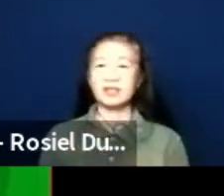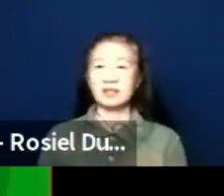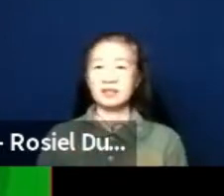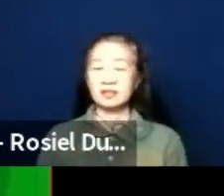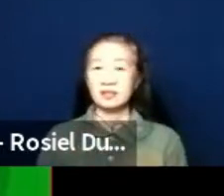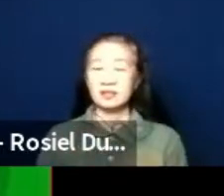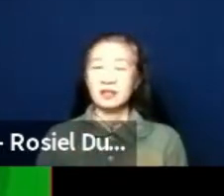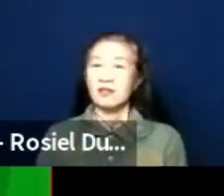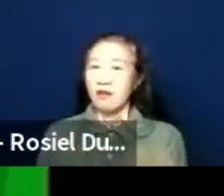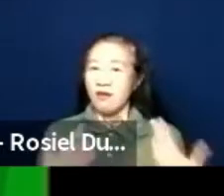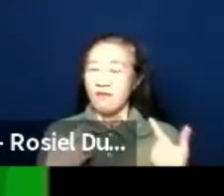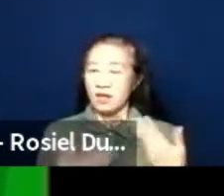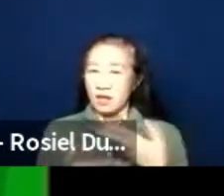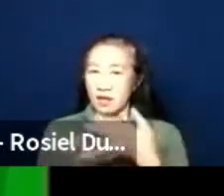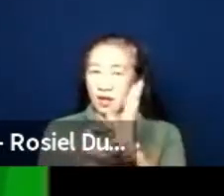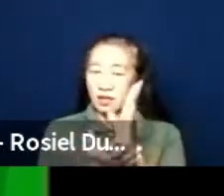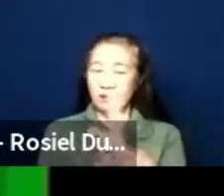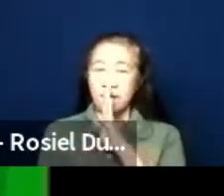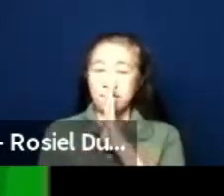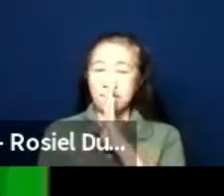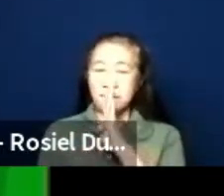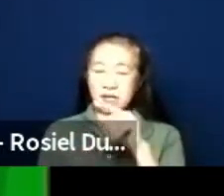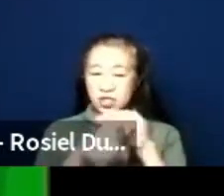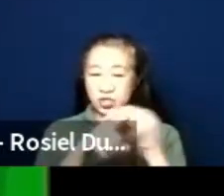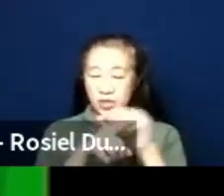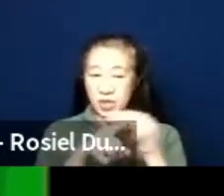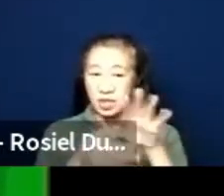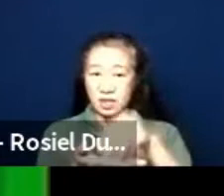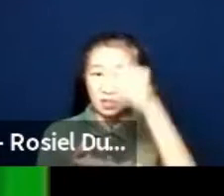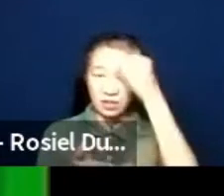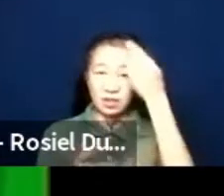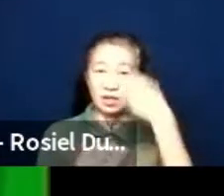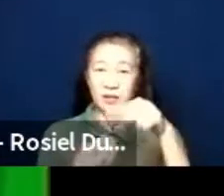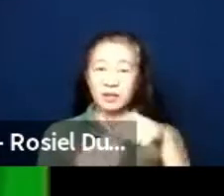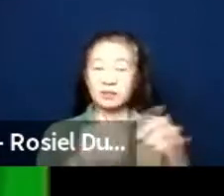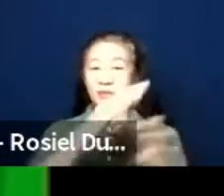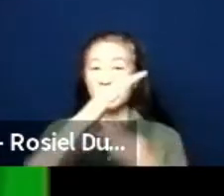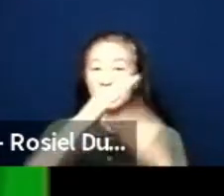Okay, they have the right to be trained and learn about basic life support.